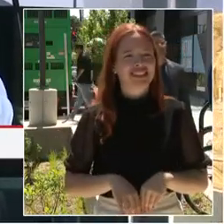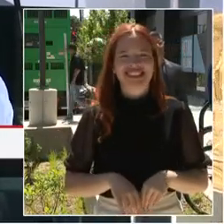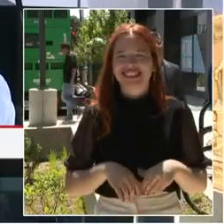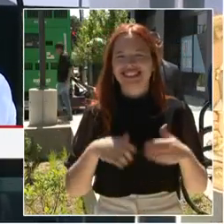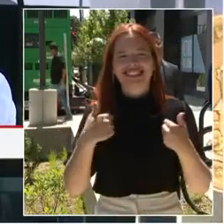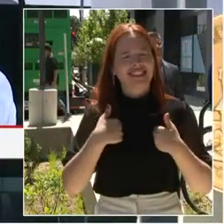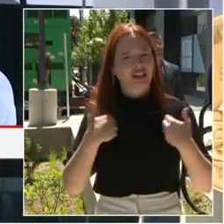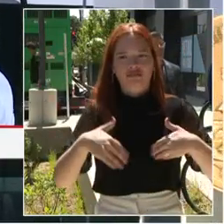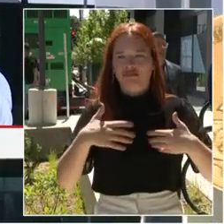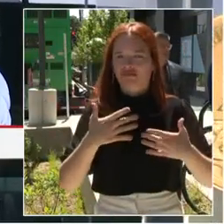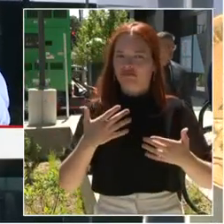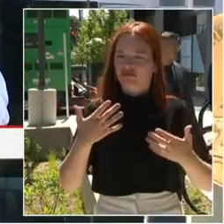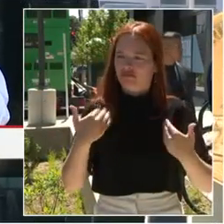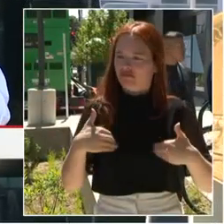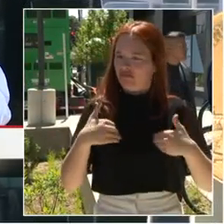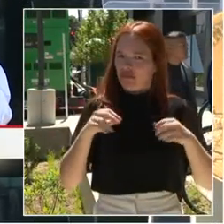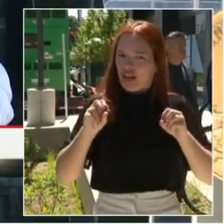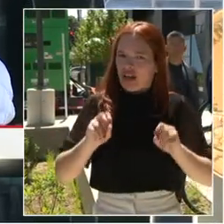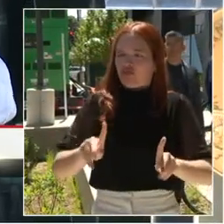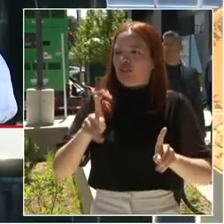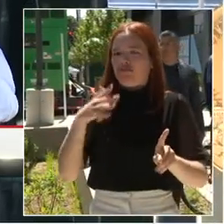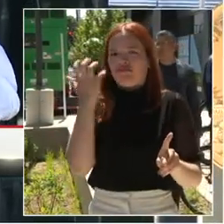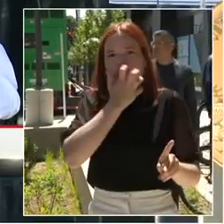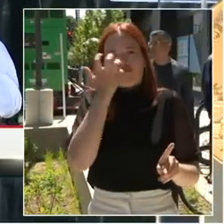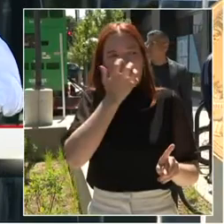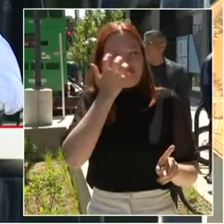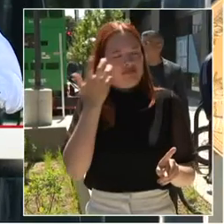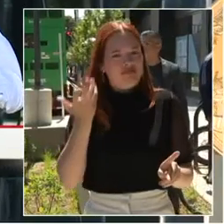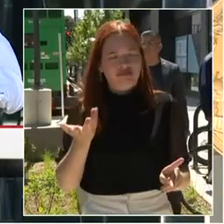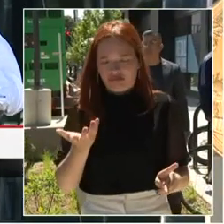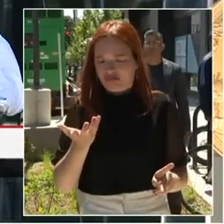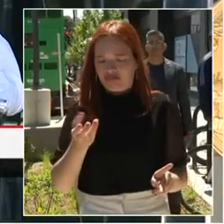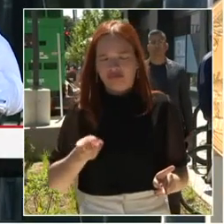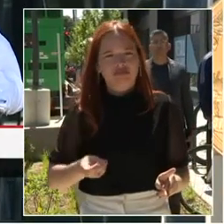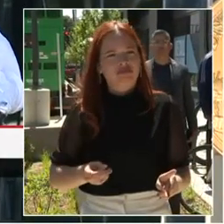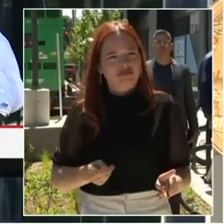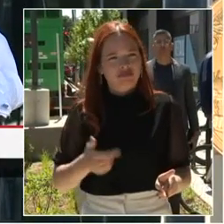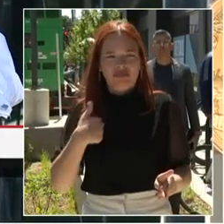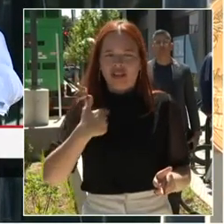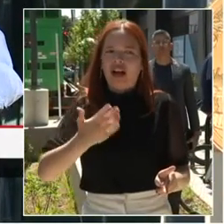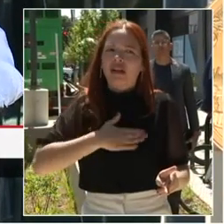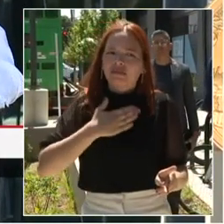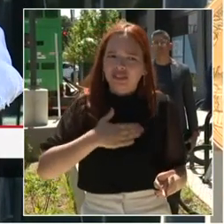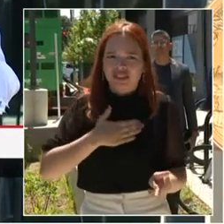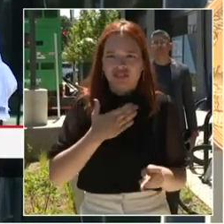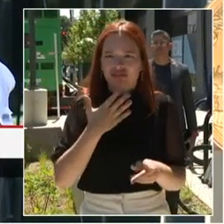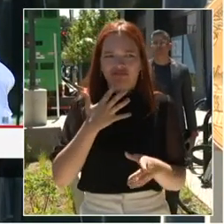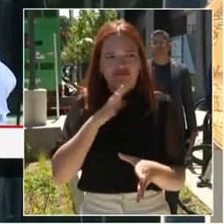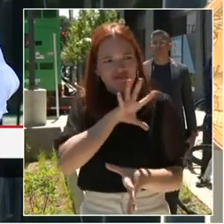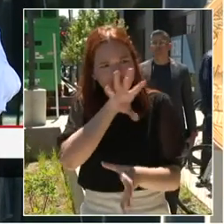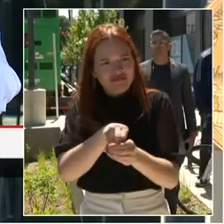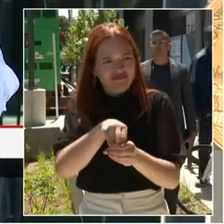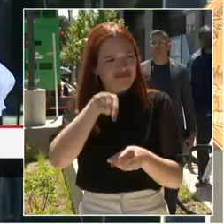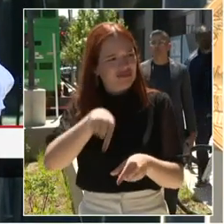I'm glad to be able to be part of this wonderful, wonderful day.